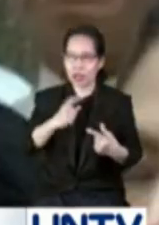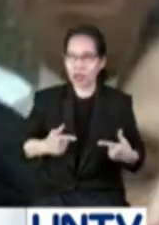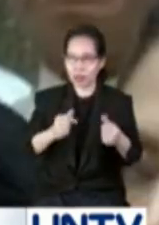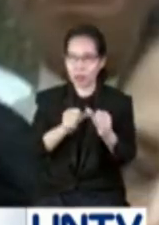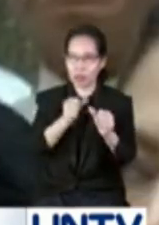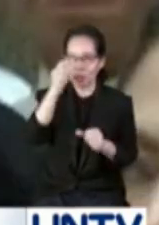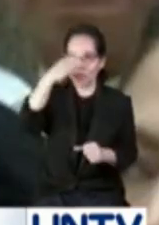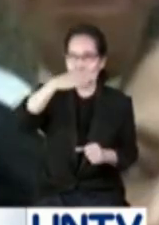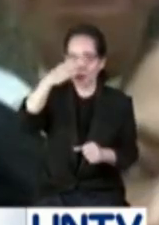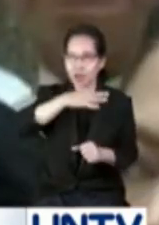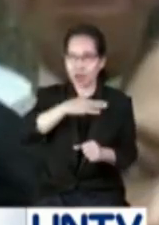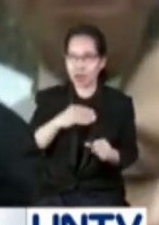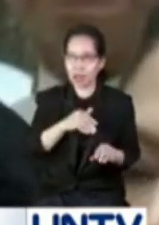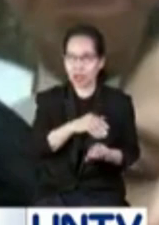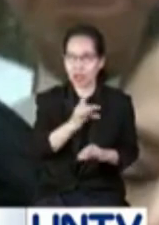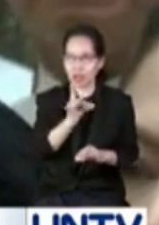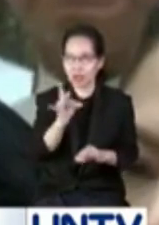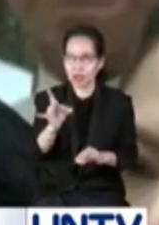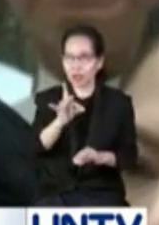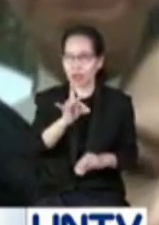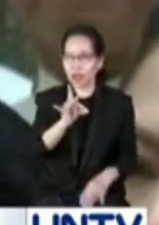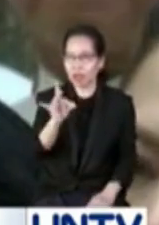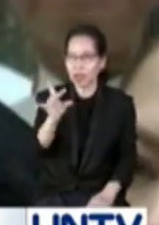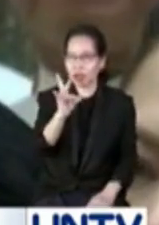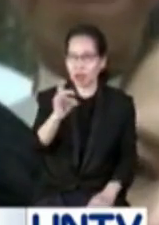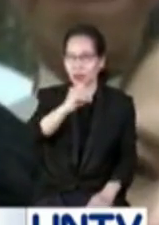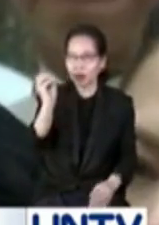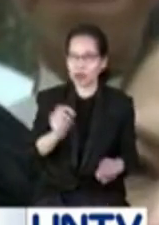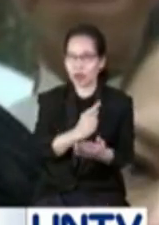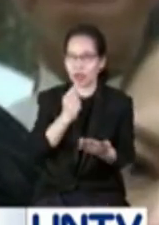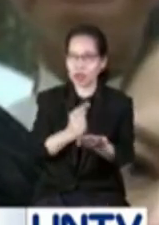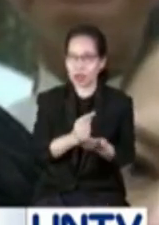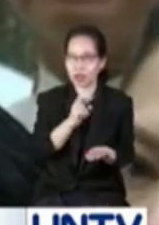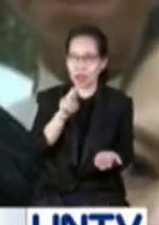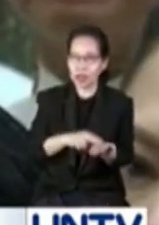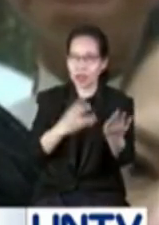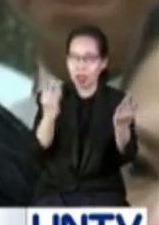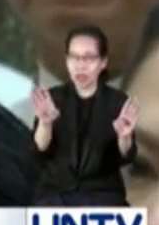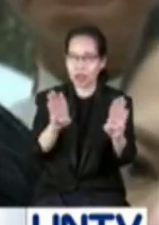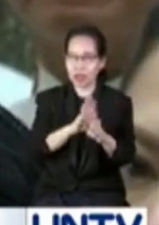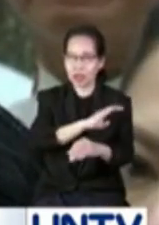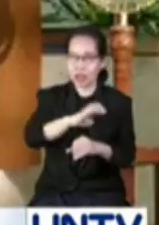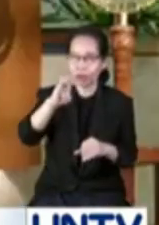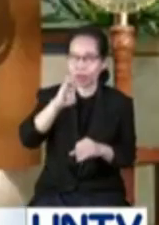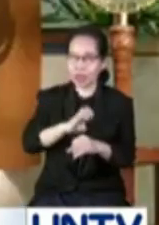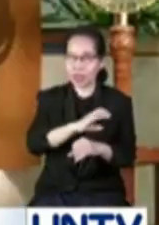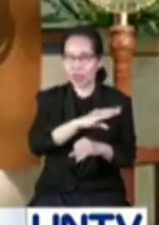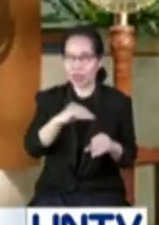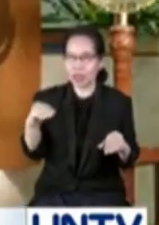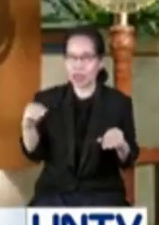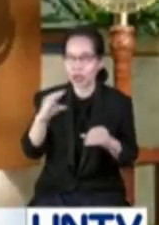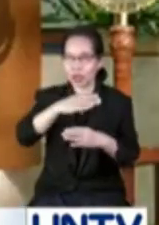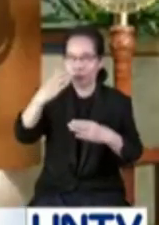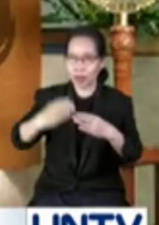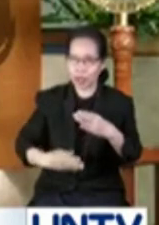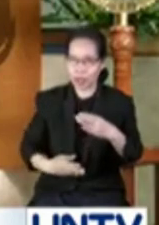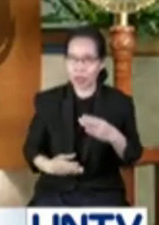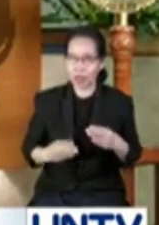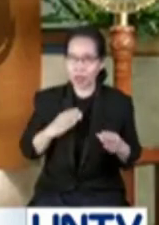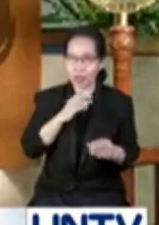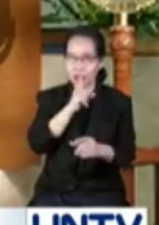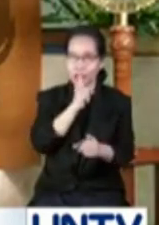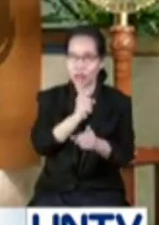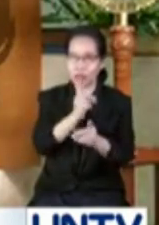At 87% total registration, we are now closer to establishing a complete, accurate, and reliable